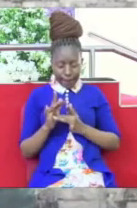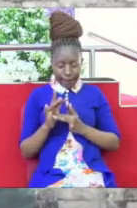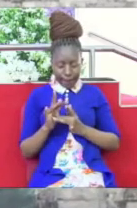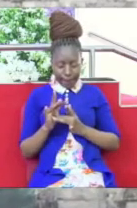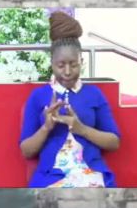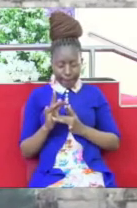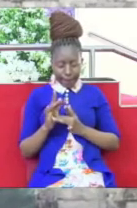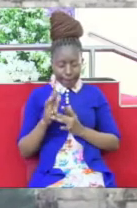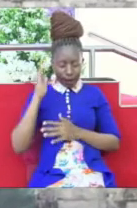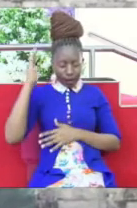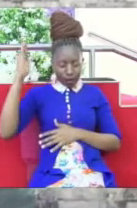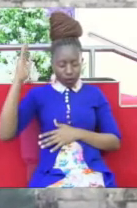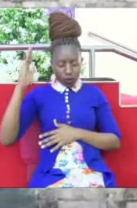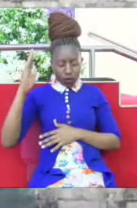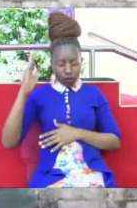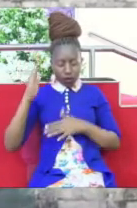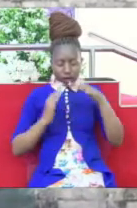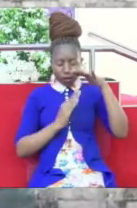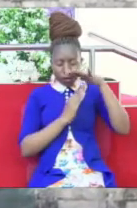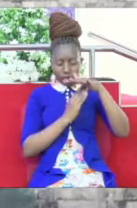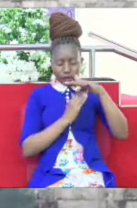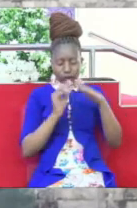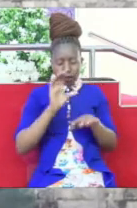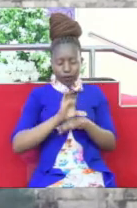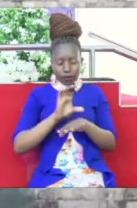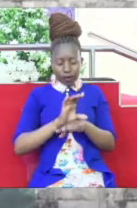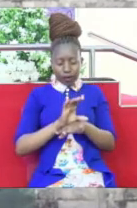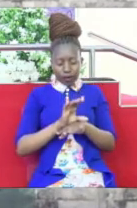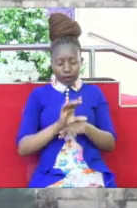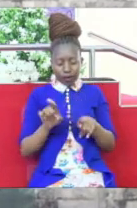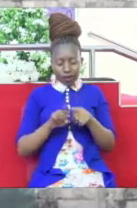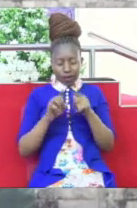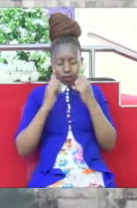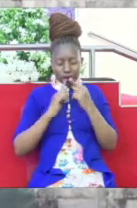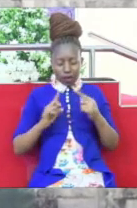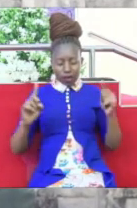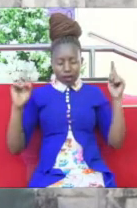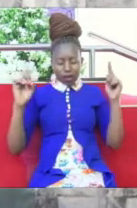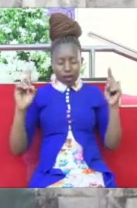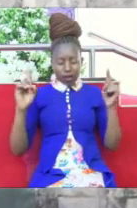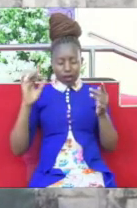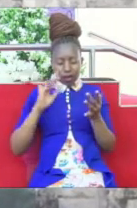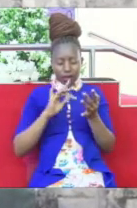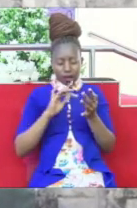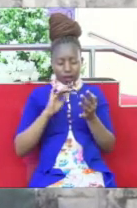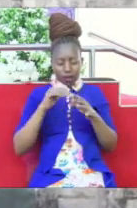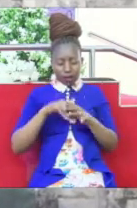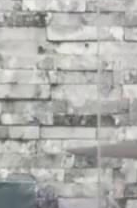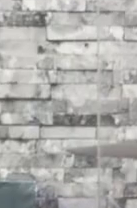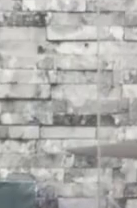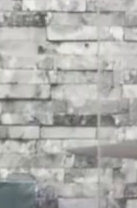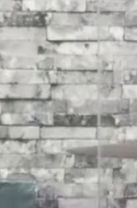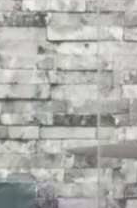you are the head of the church. As declared in Colossians 1:18, and he is the head of the body